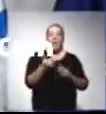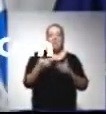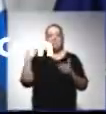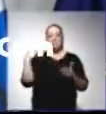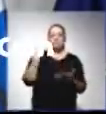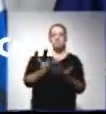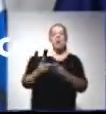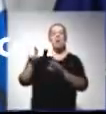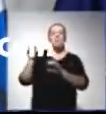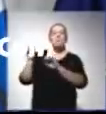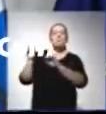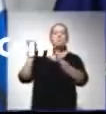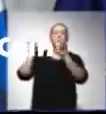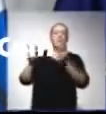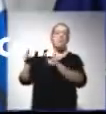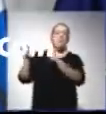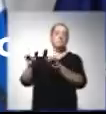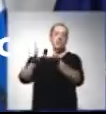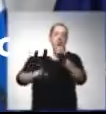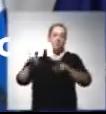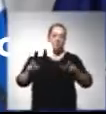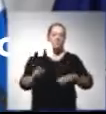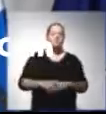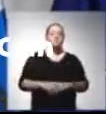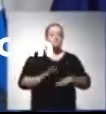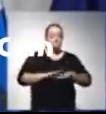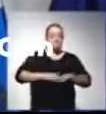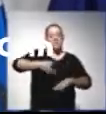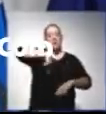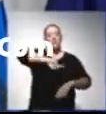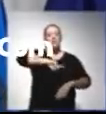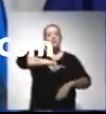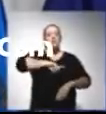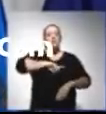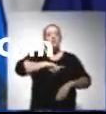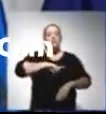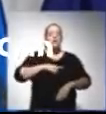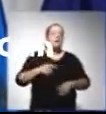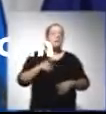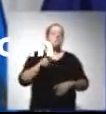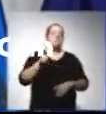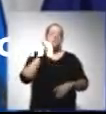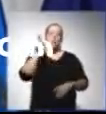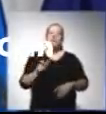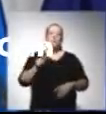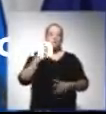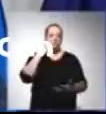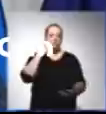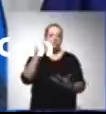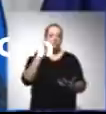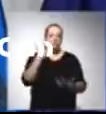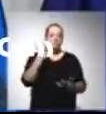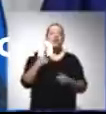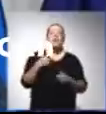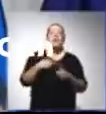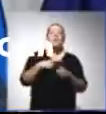of the magma turning into lava. But again, I've noticed in some of these images, under the ash, you get a